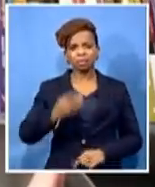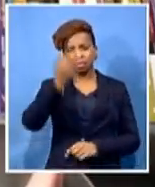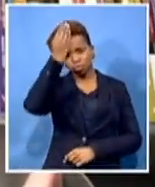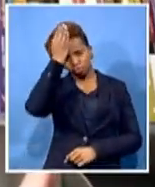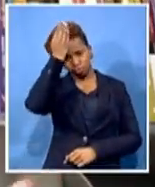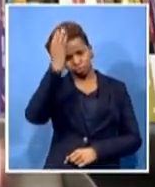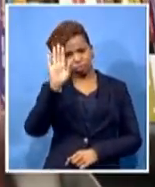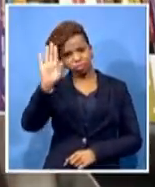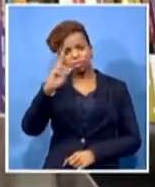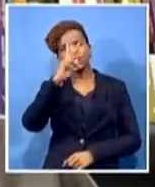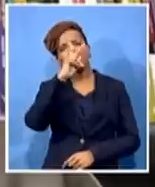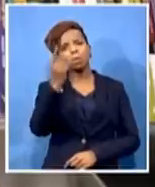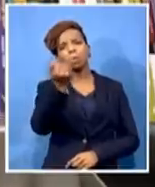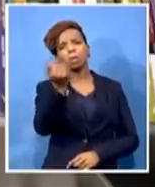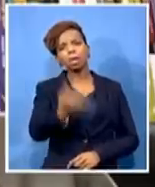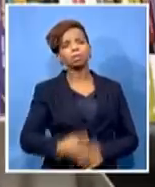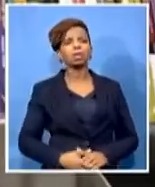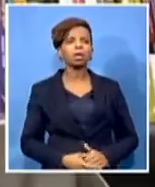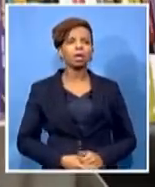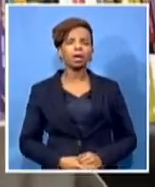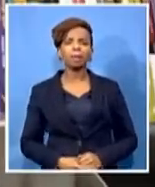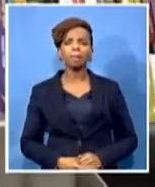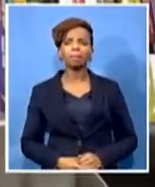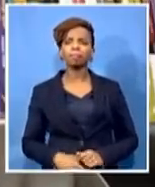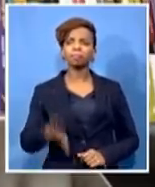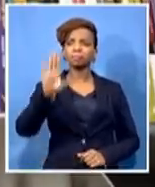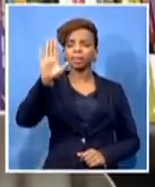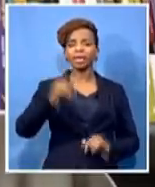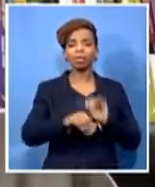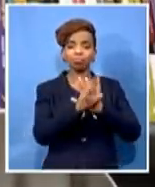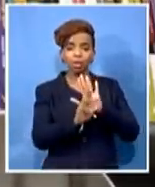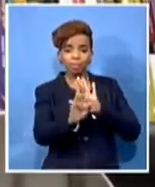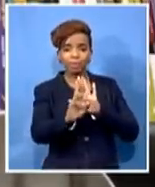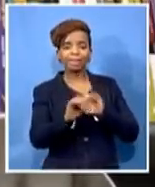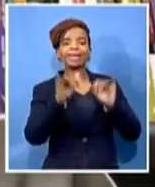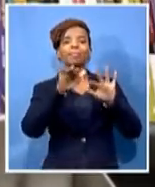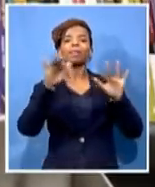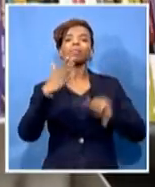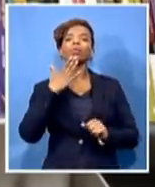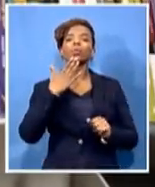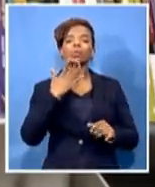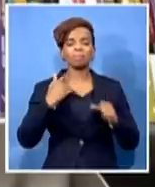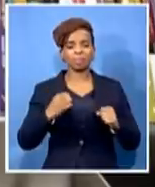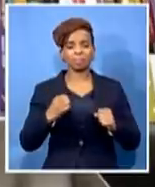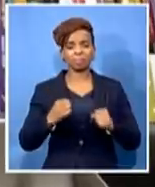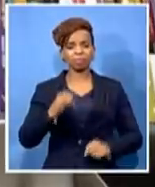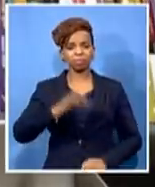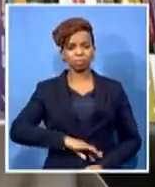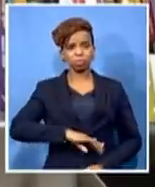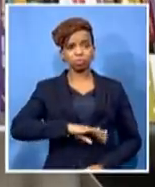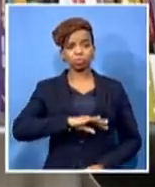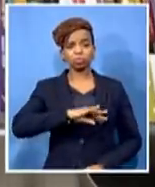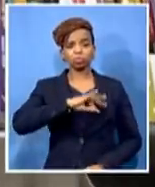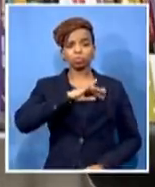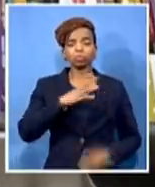represent those that are still angry of the outcomes of Nasrec. And if I